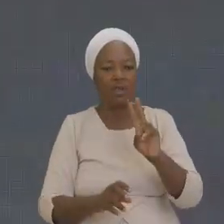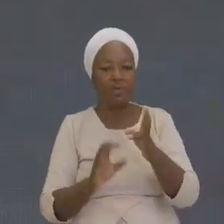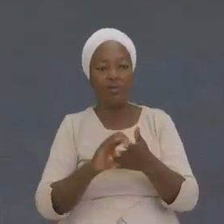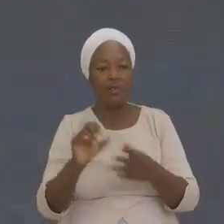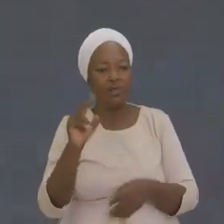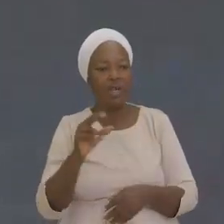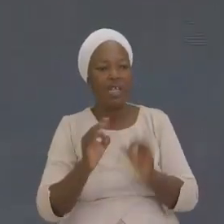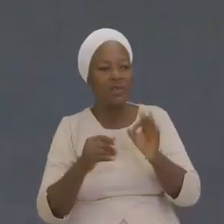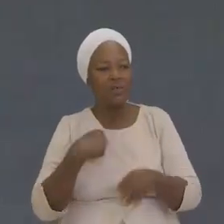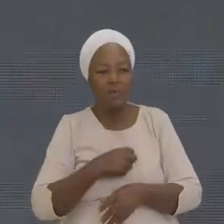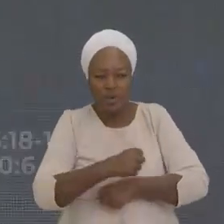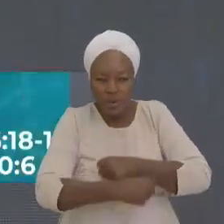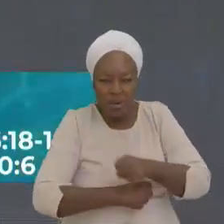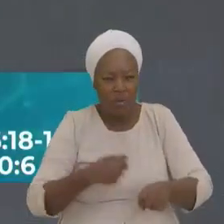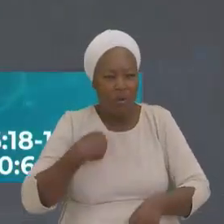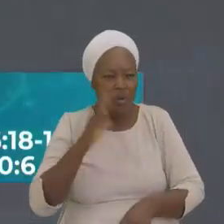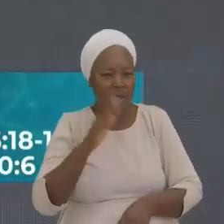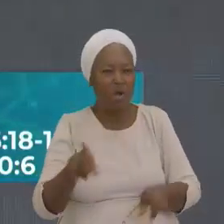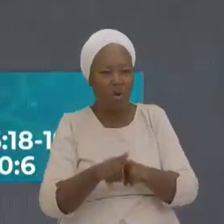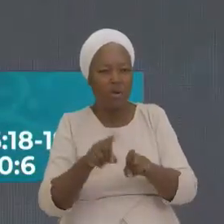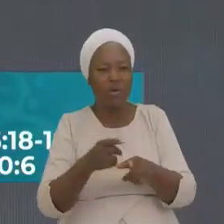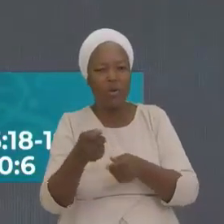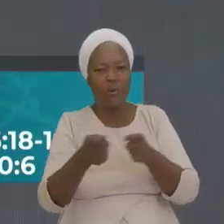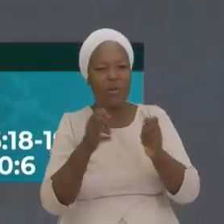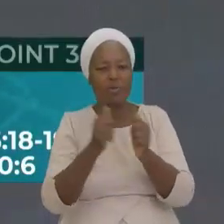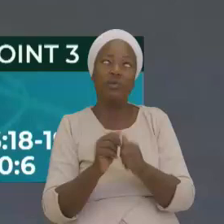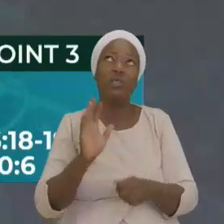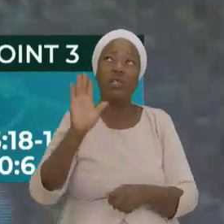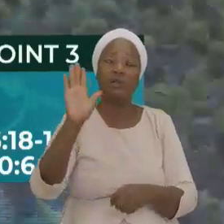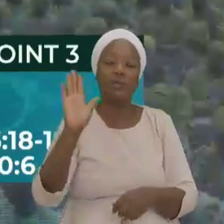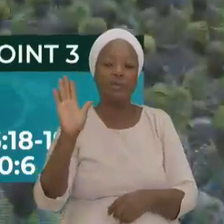we shall also reign with him.